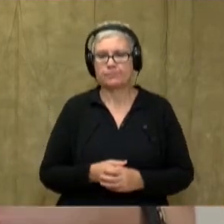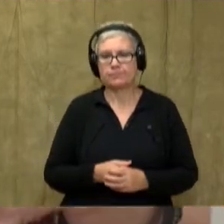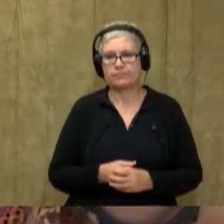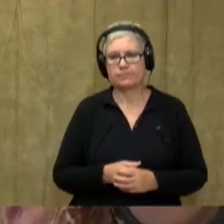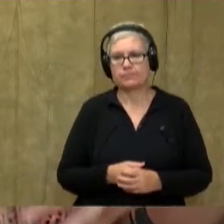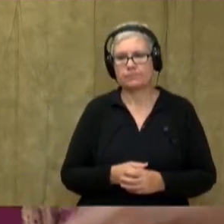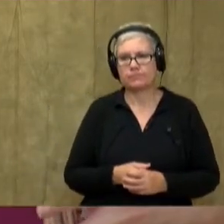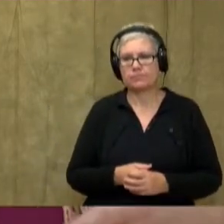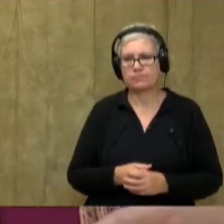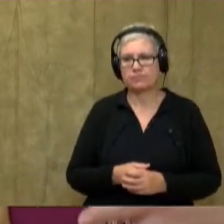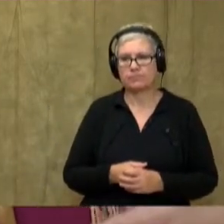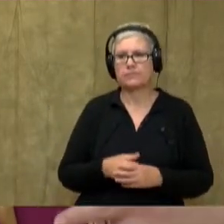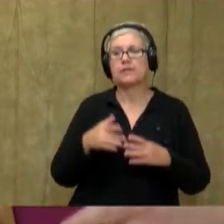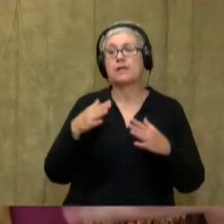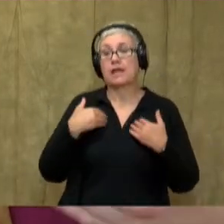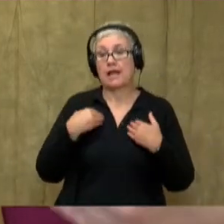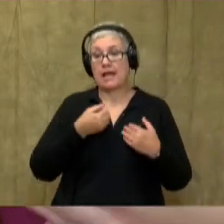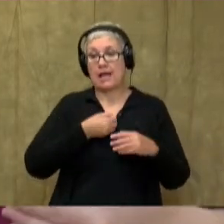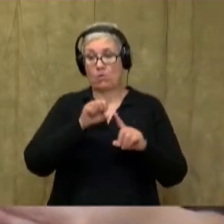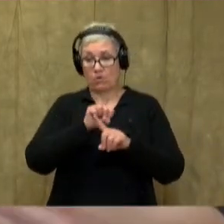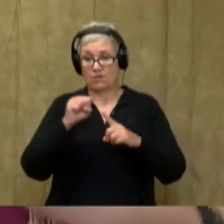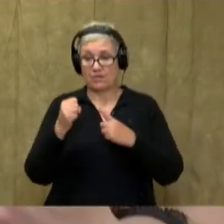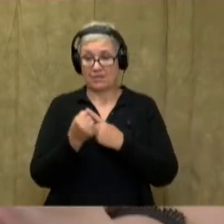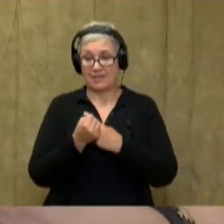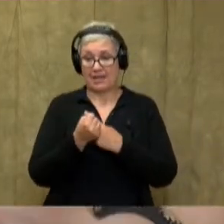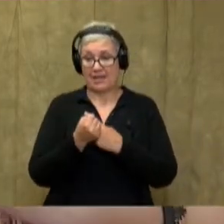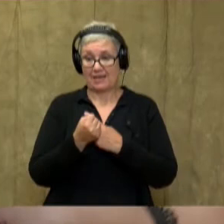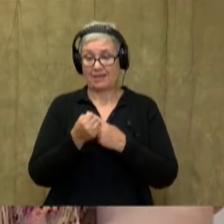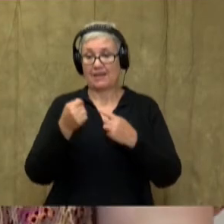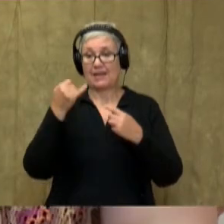Unfortunately, our society has begun to teach us that if